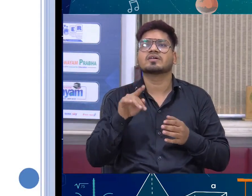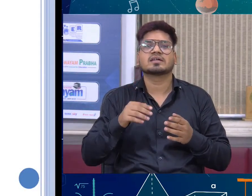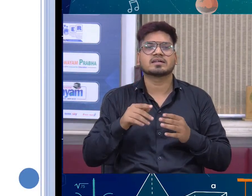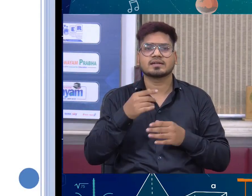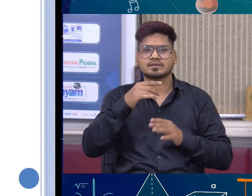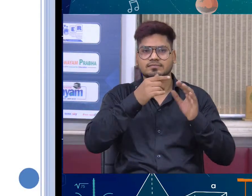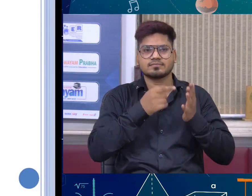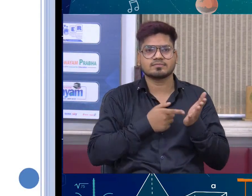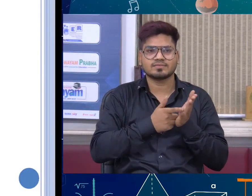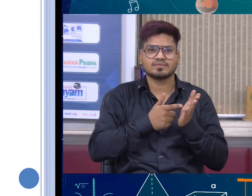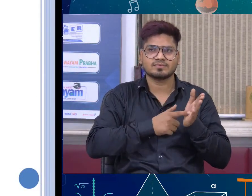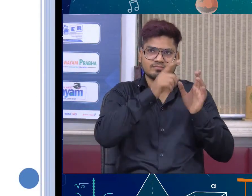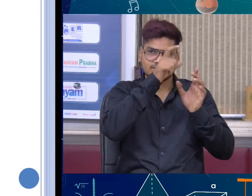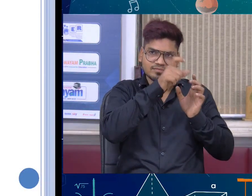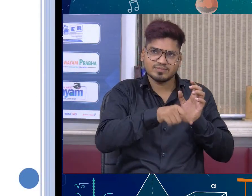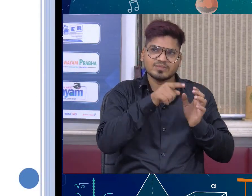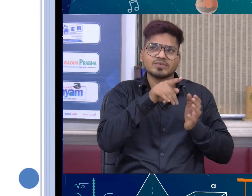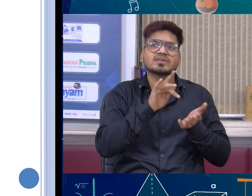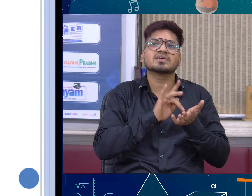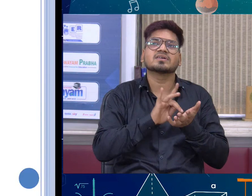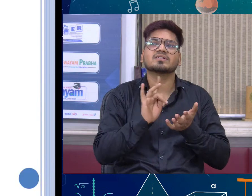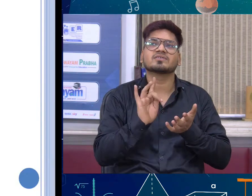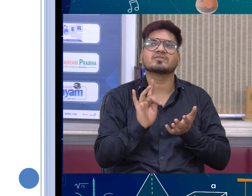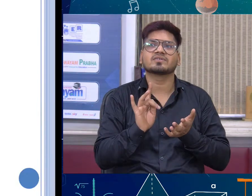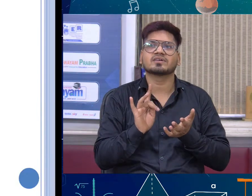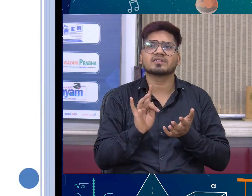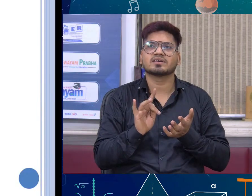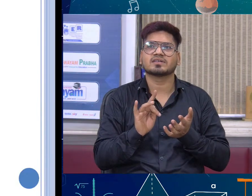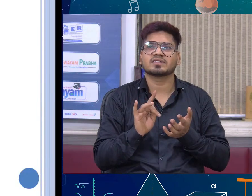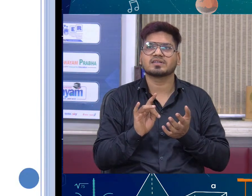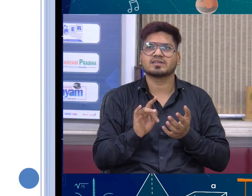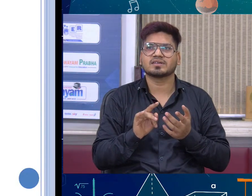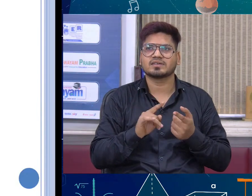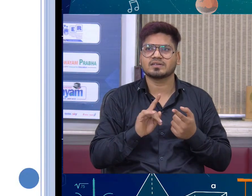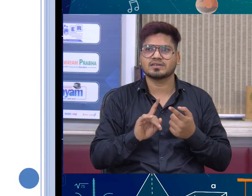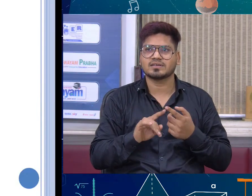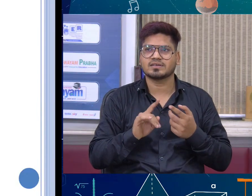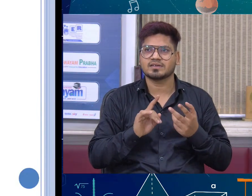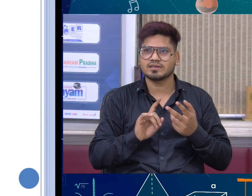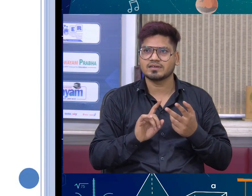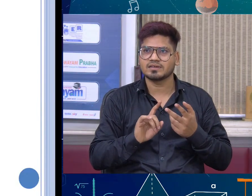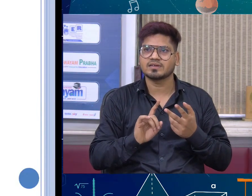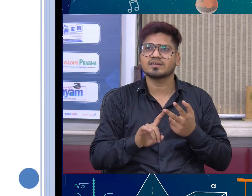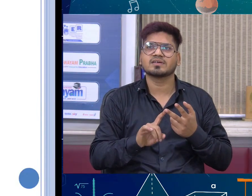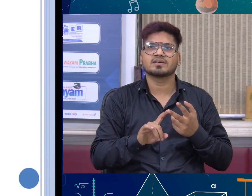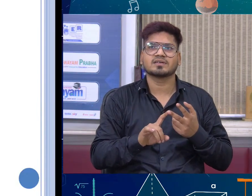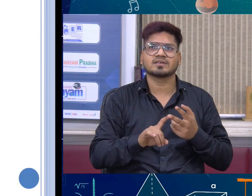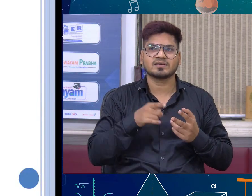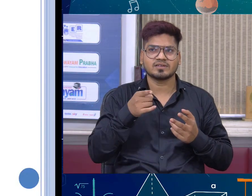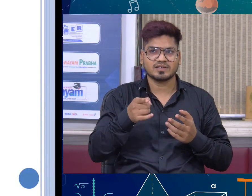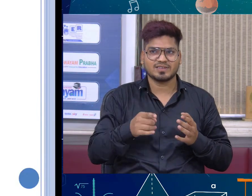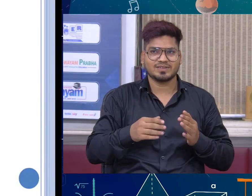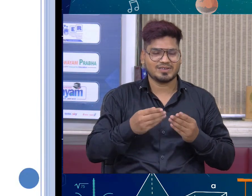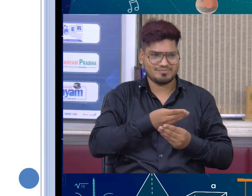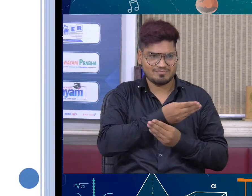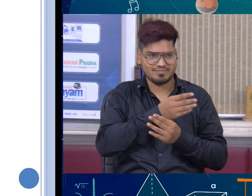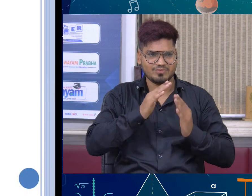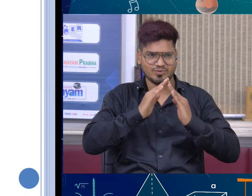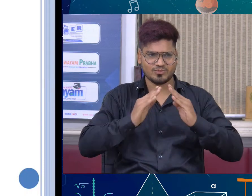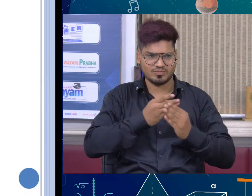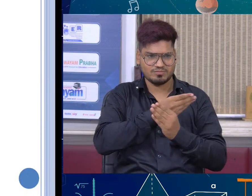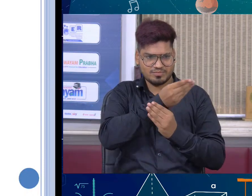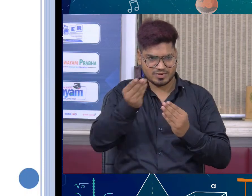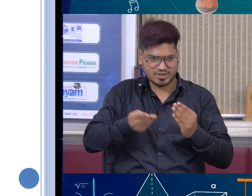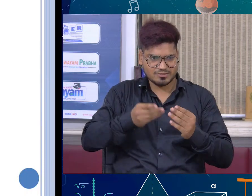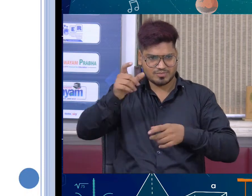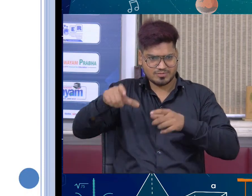Lanju's house located? This is what my first question. And second question, did he have any neighbors? The Lanju,